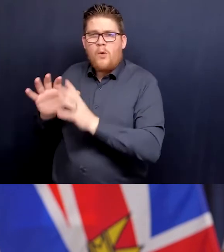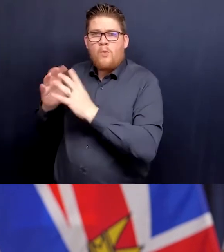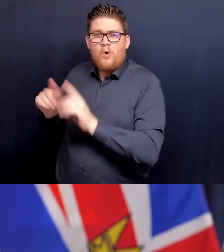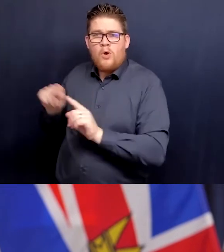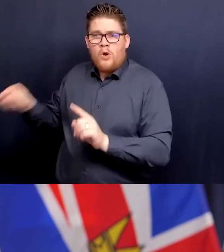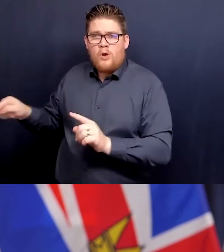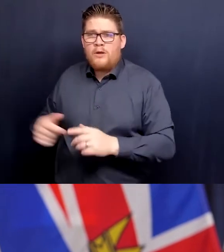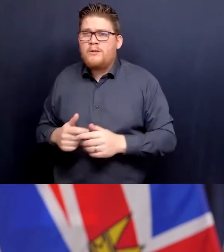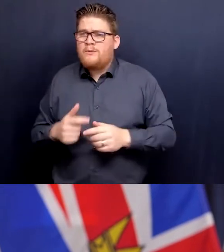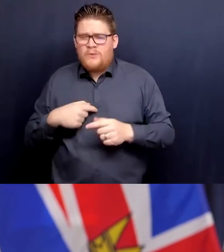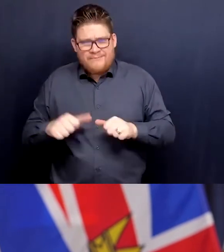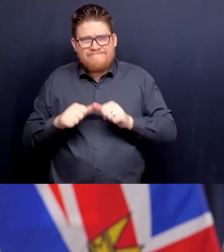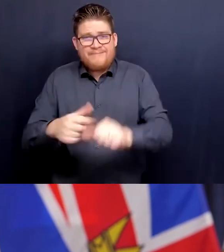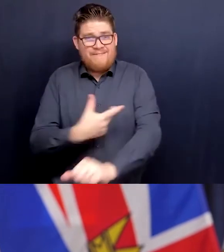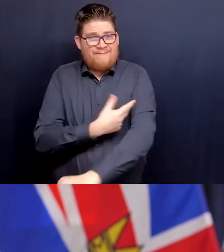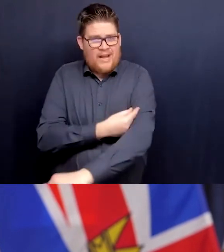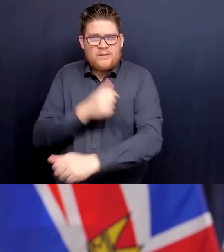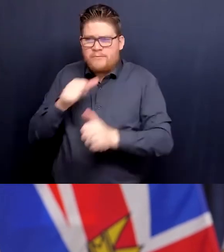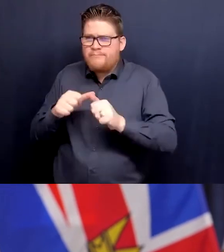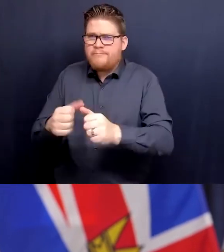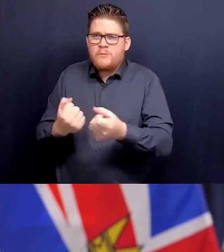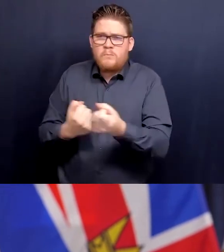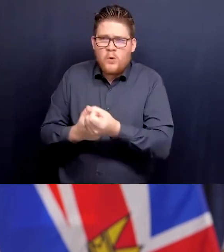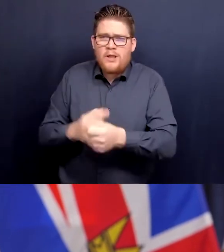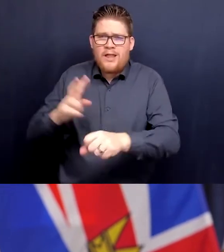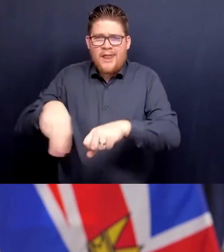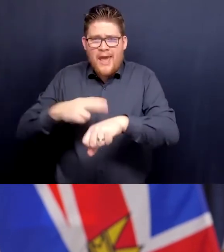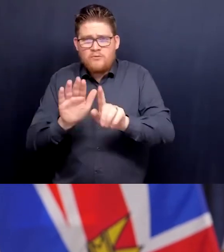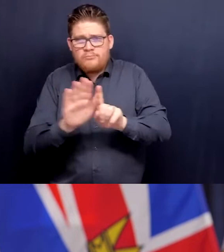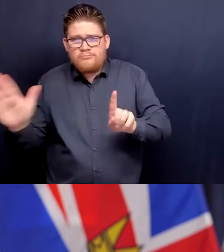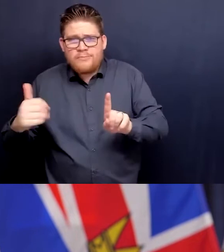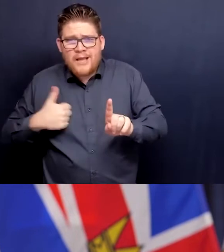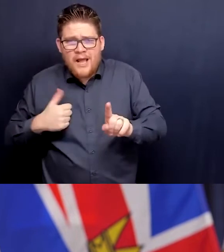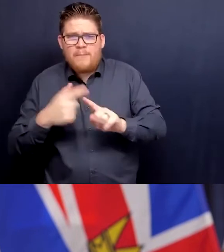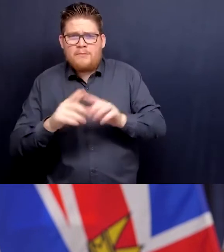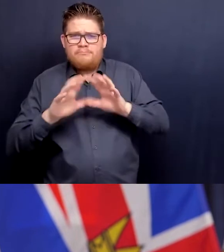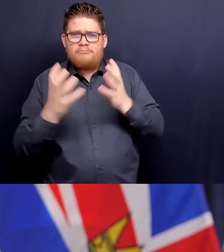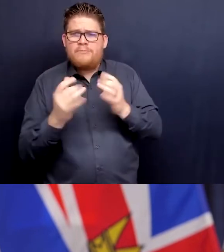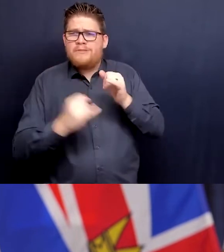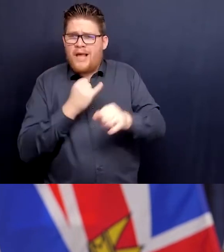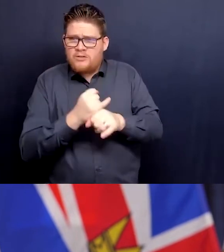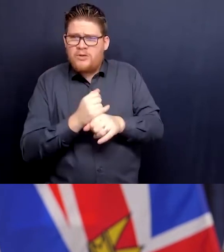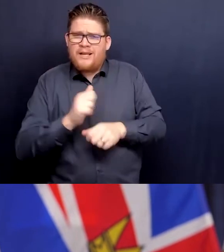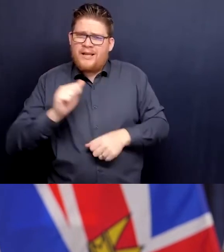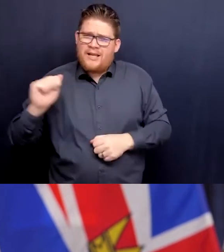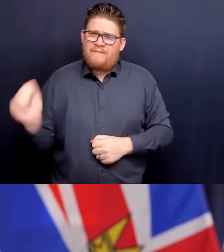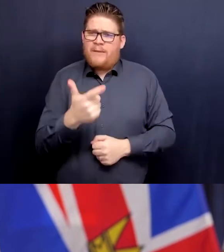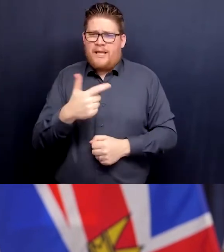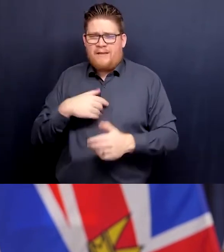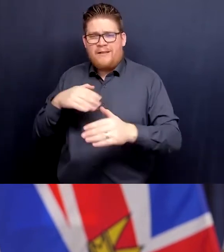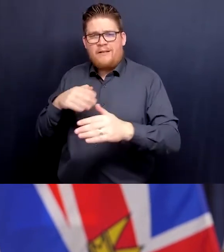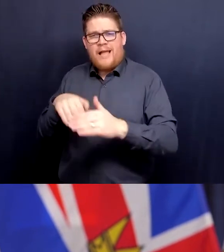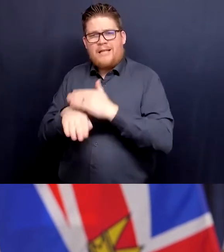and international level to ensure that everyone has the right that everyone in BC has had to a